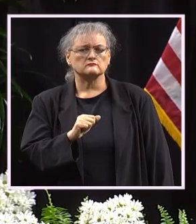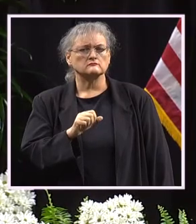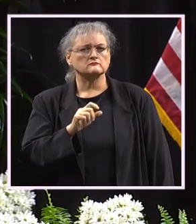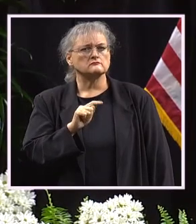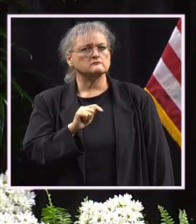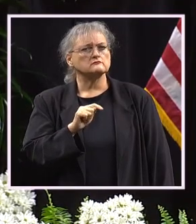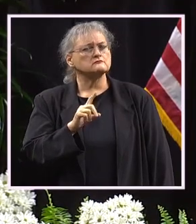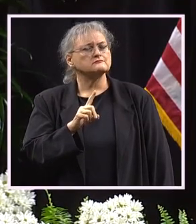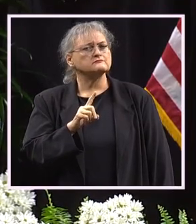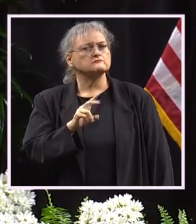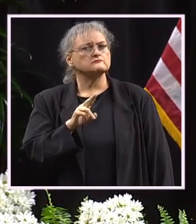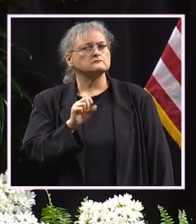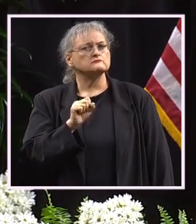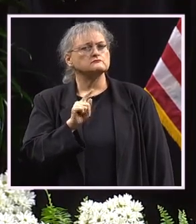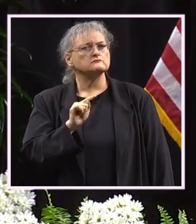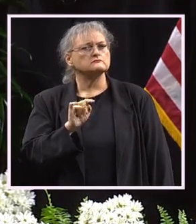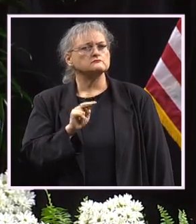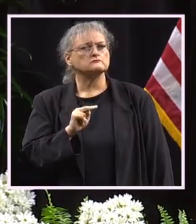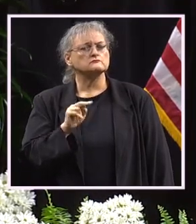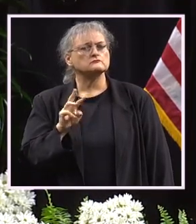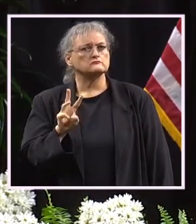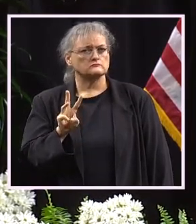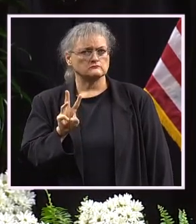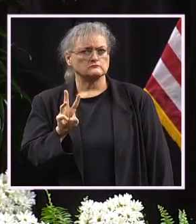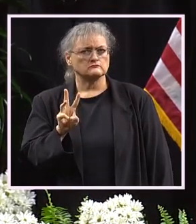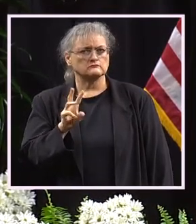Dustin Wade, Master of Science.